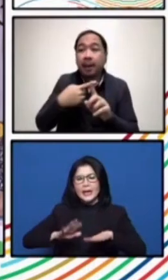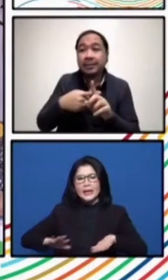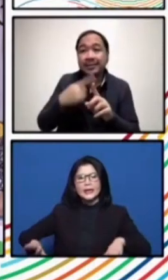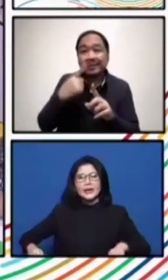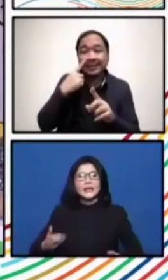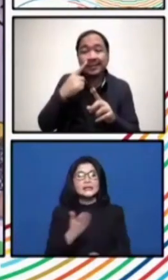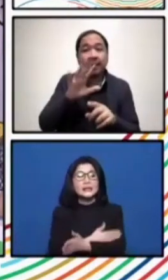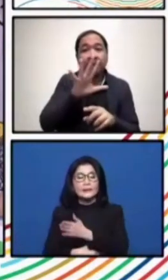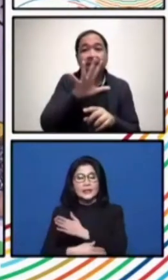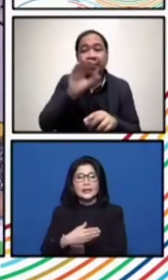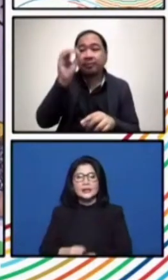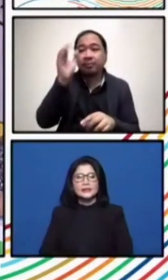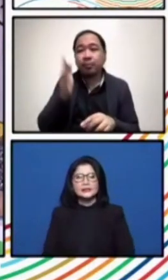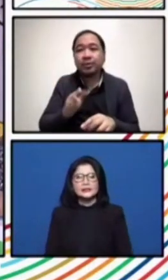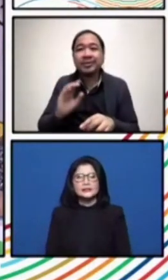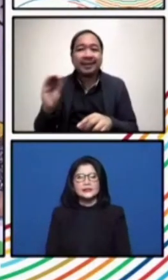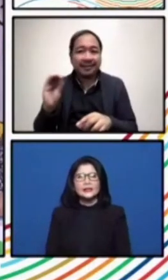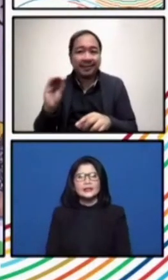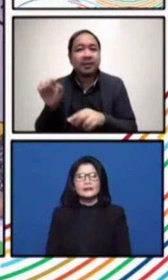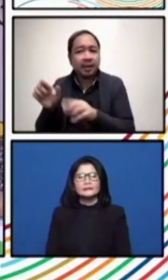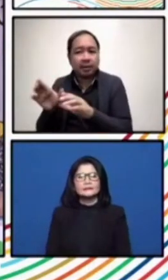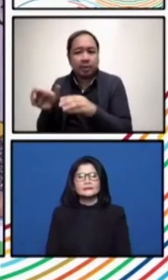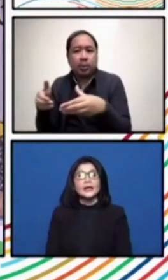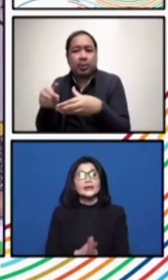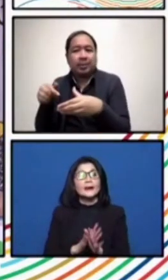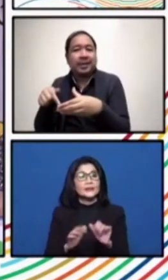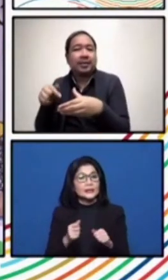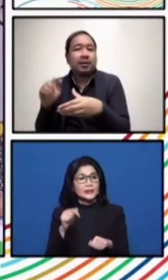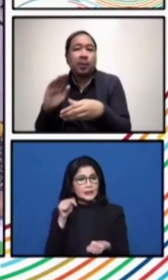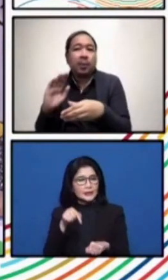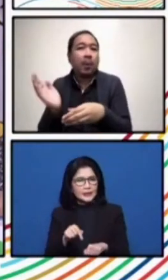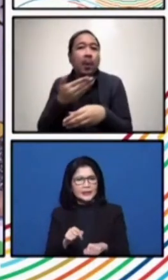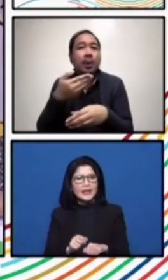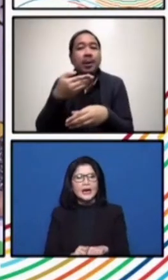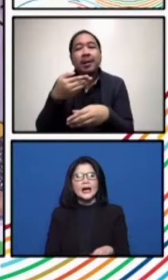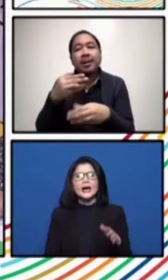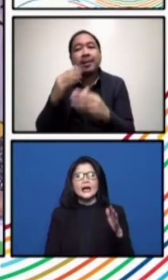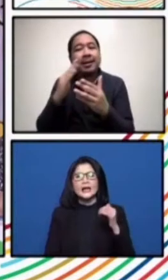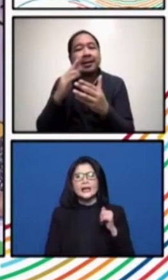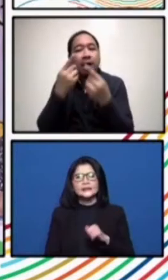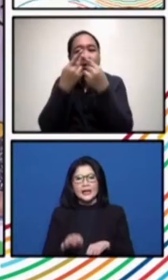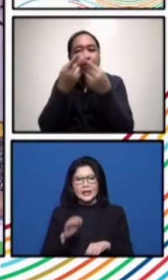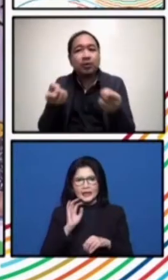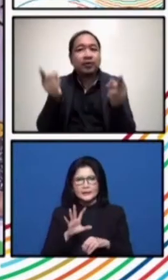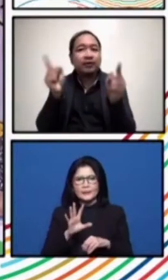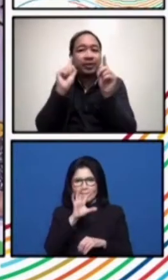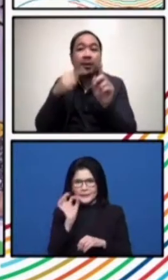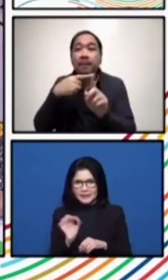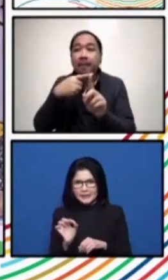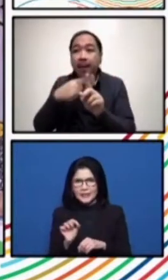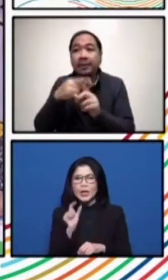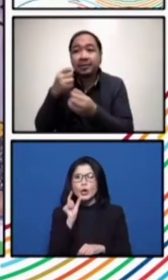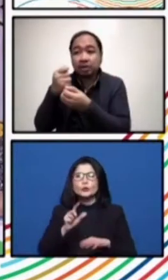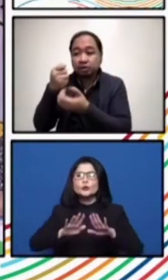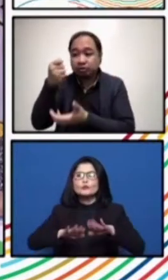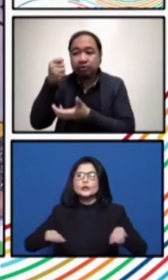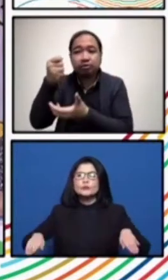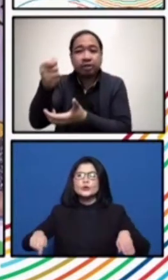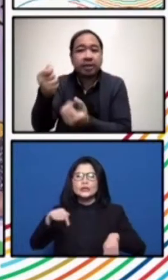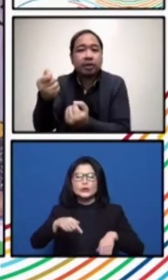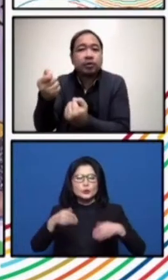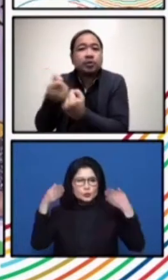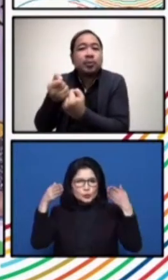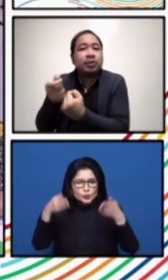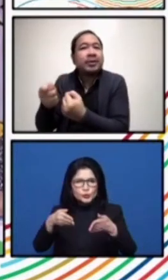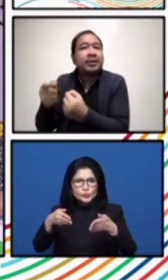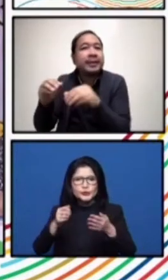percent reservation for students with disabilities in higher educational institutes and scholarships took support and education of students